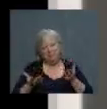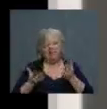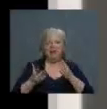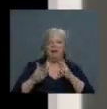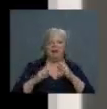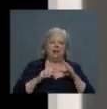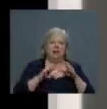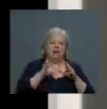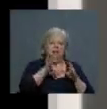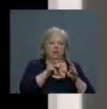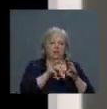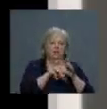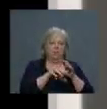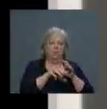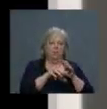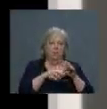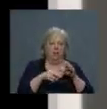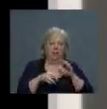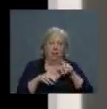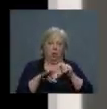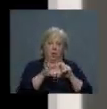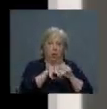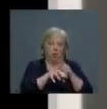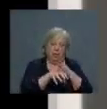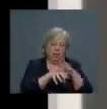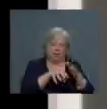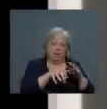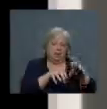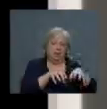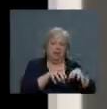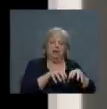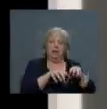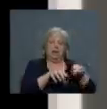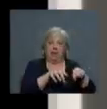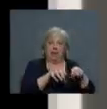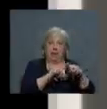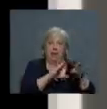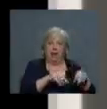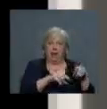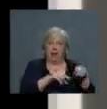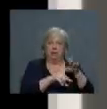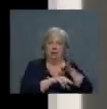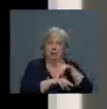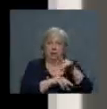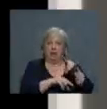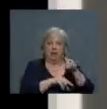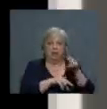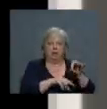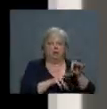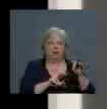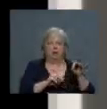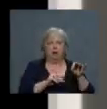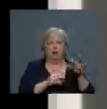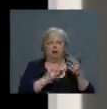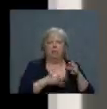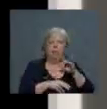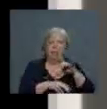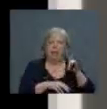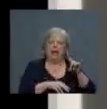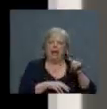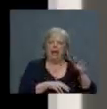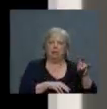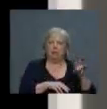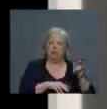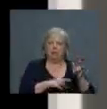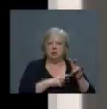house next door to the apartment complex, which I think is 8809, no, it's probably